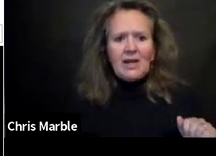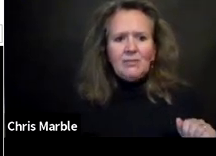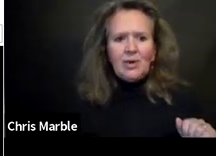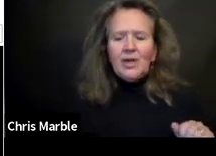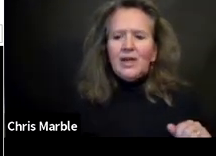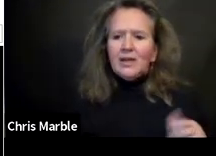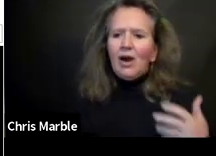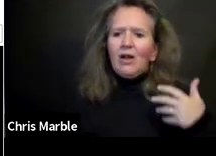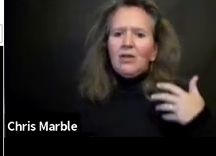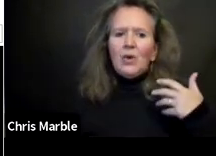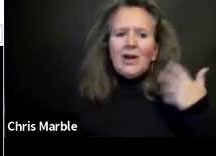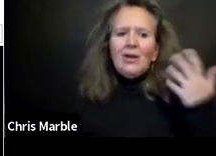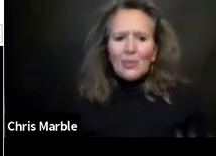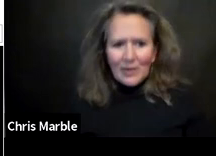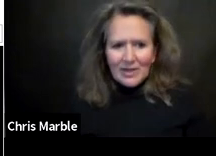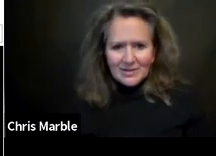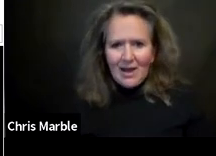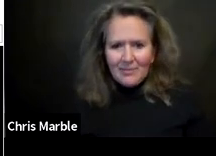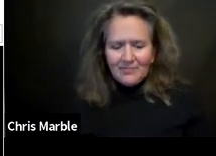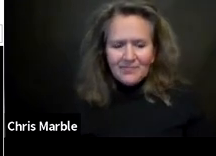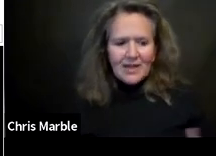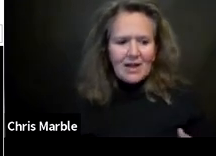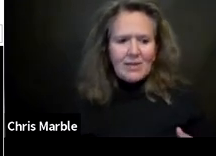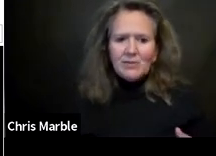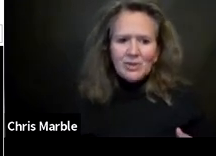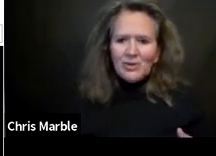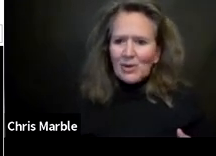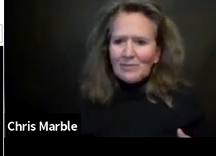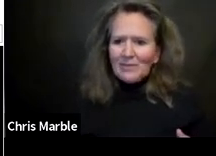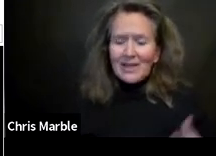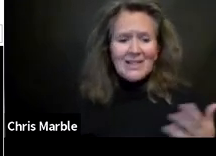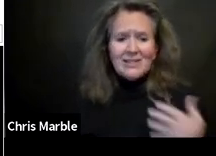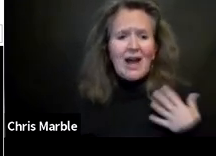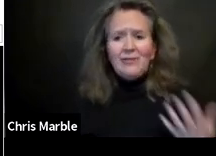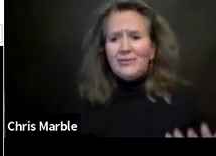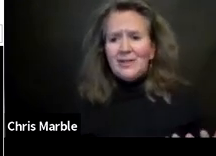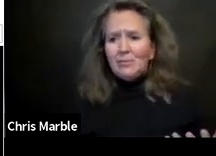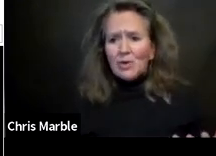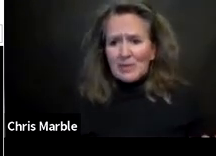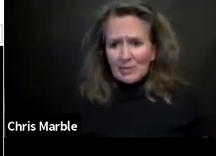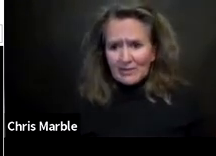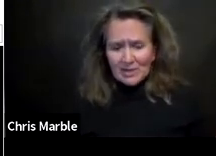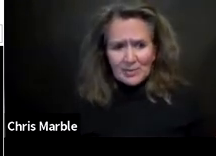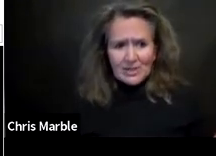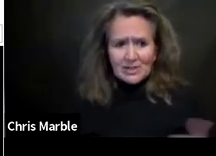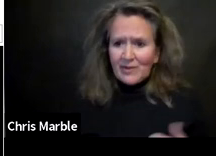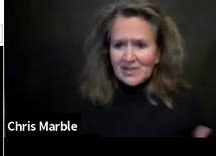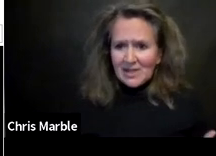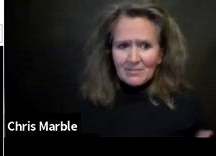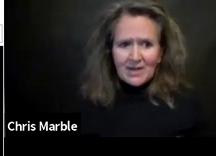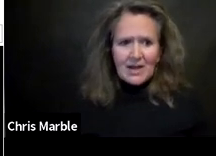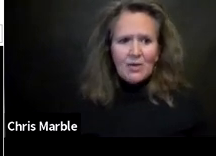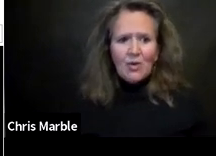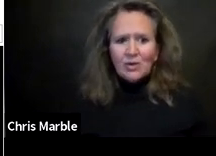FaceTime, and IMO, they're all what we call real time. And I'm sure you know what I mean by that. It's live. Most people have experienced